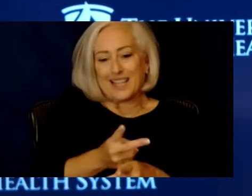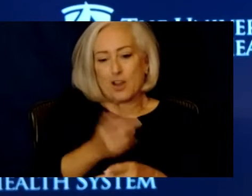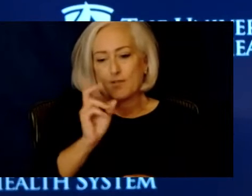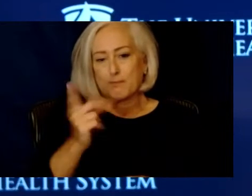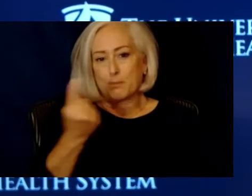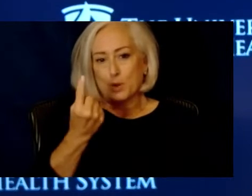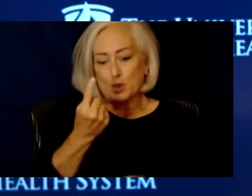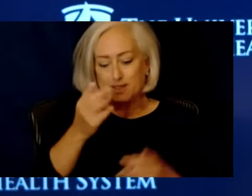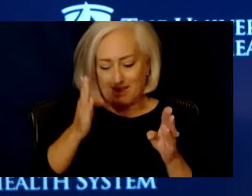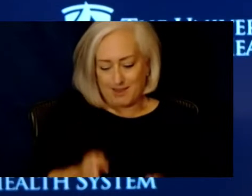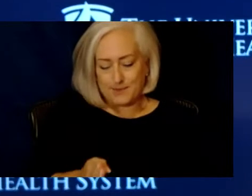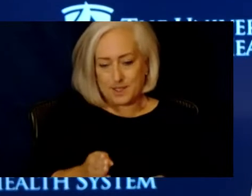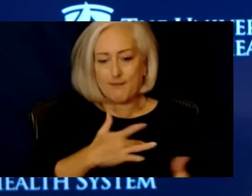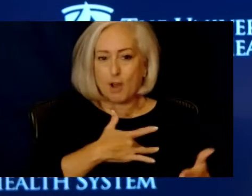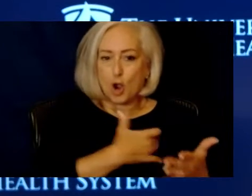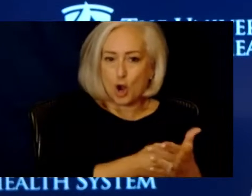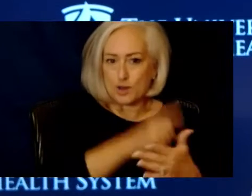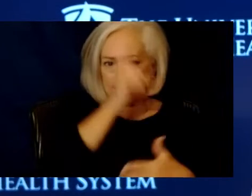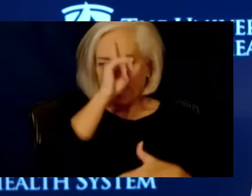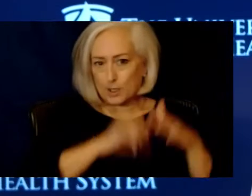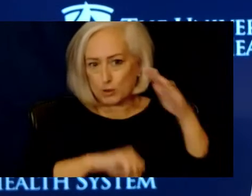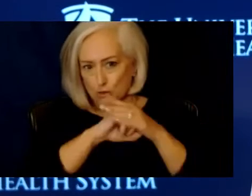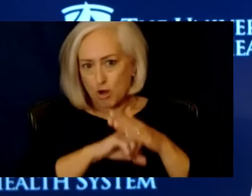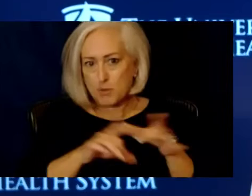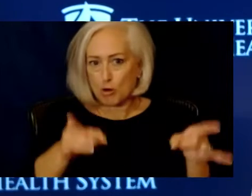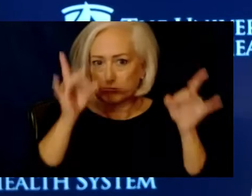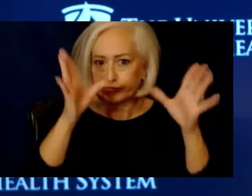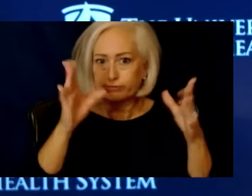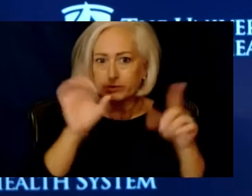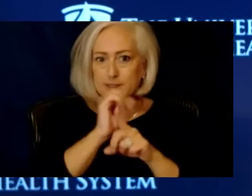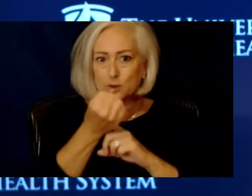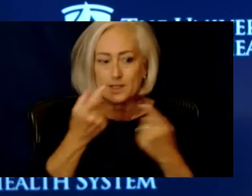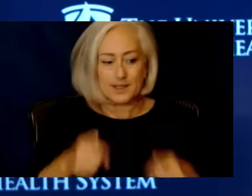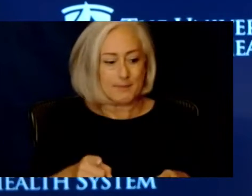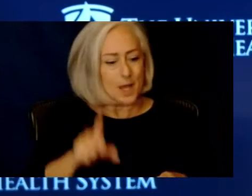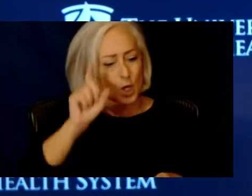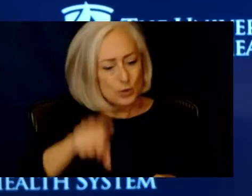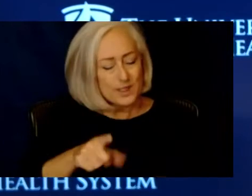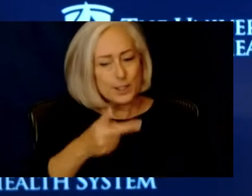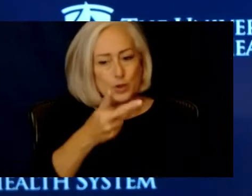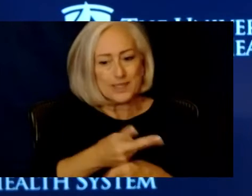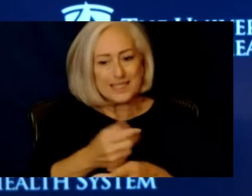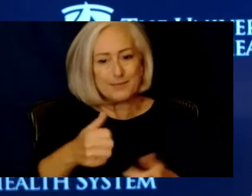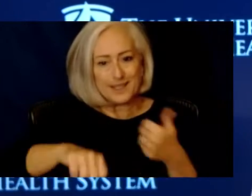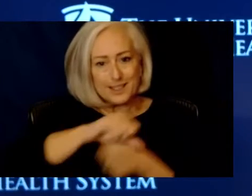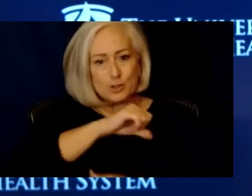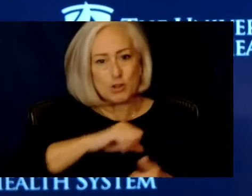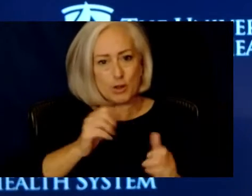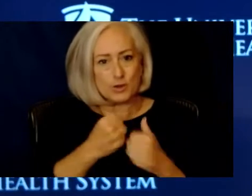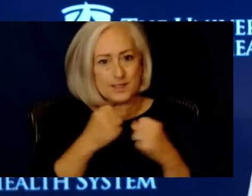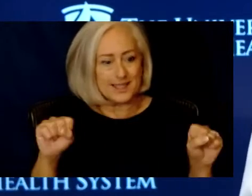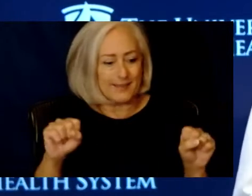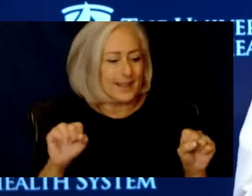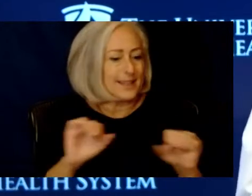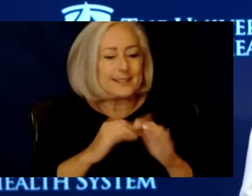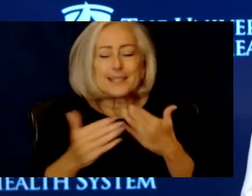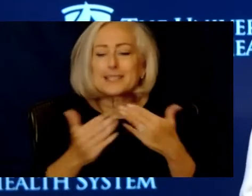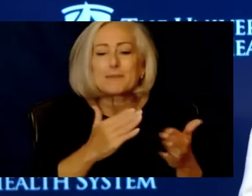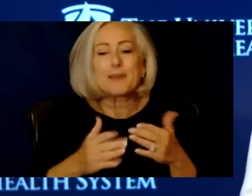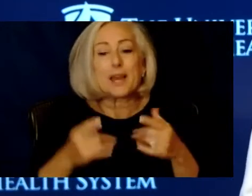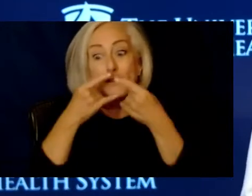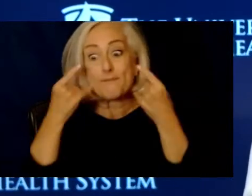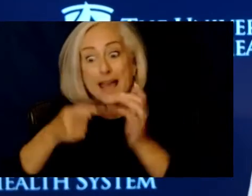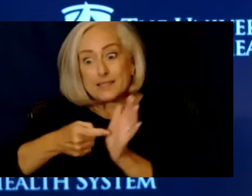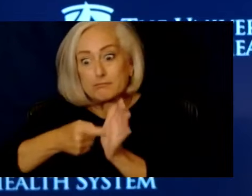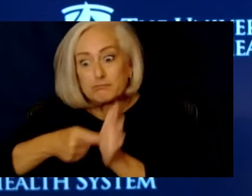or someone like that. So we all have to work to keep each other safe. Remember, whether it's a mandate or not, this is a community